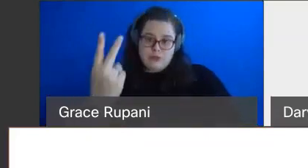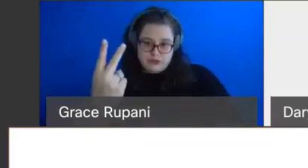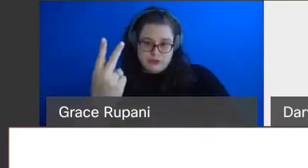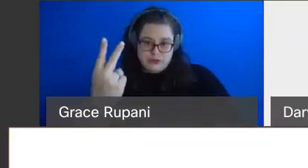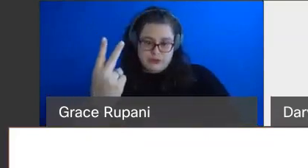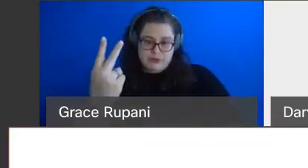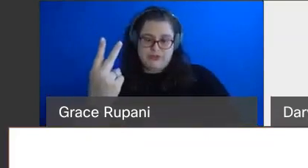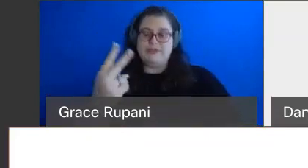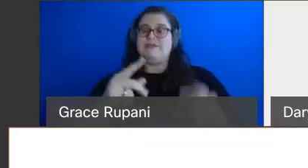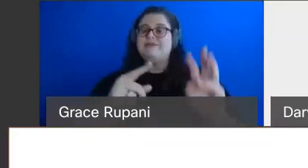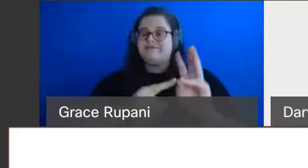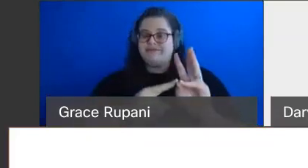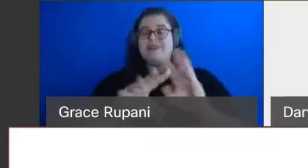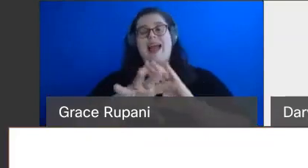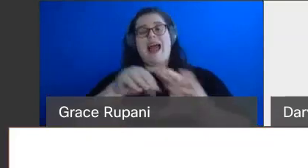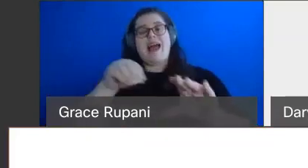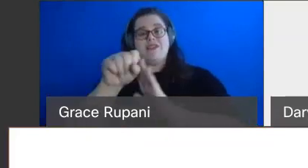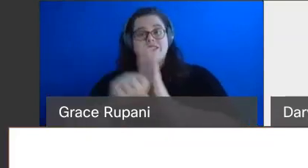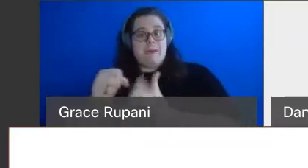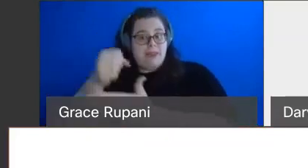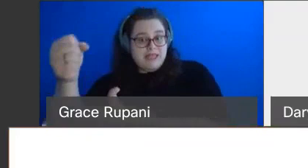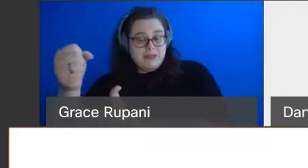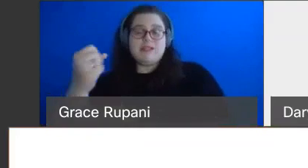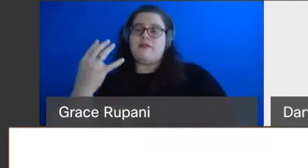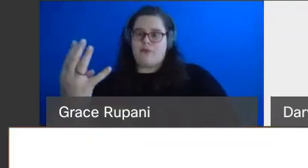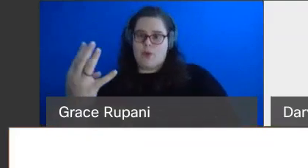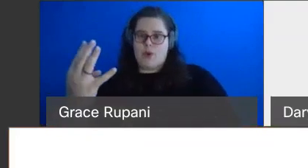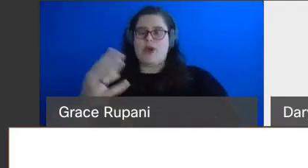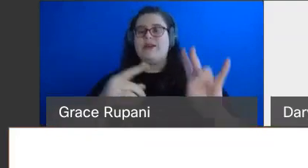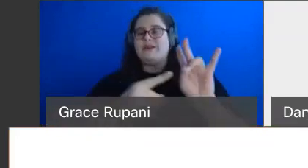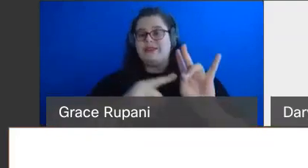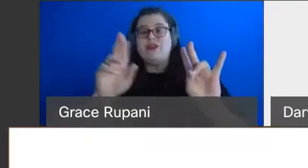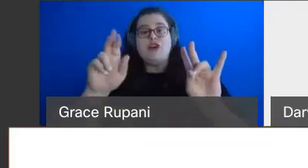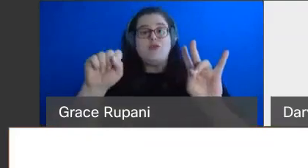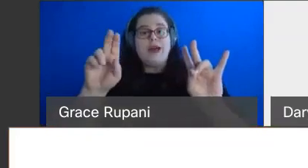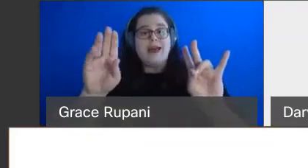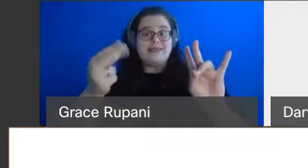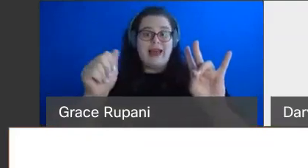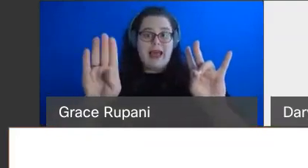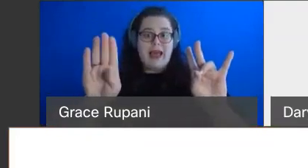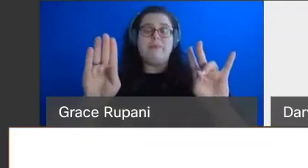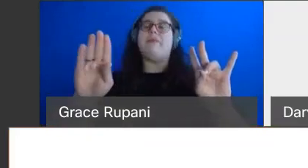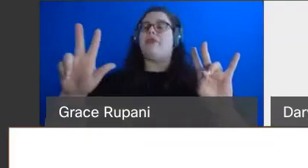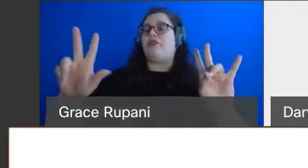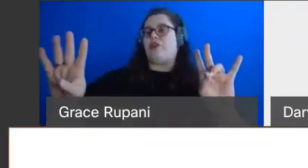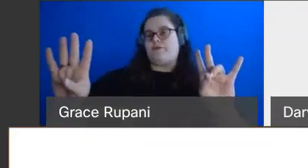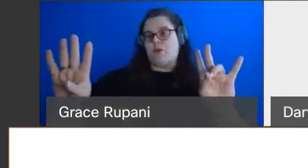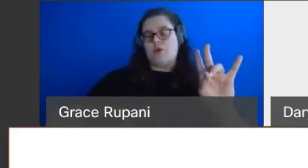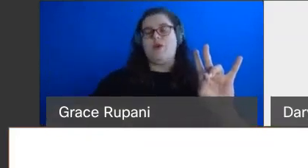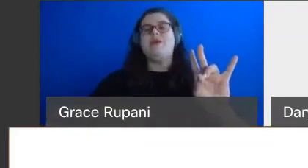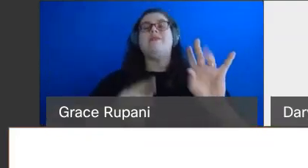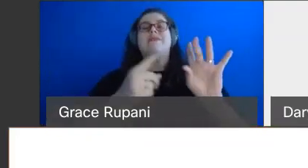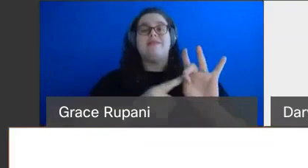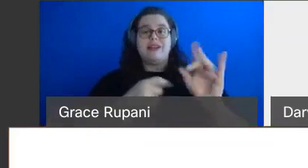And out-of-state placements, 4. Residential habilitation, 34. And in supported living,